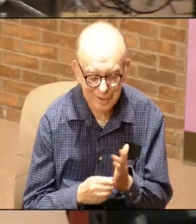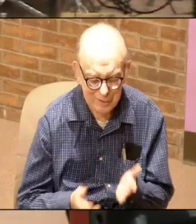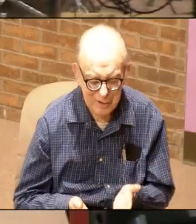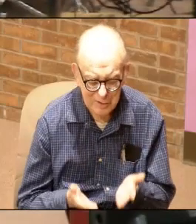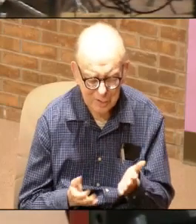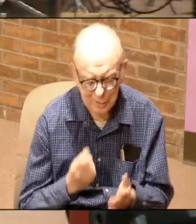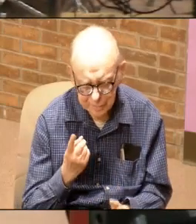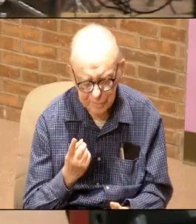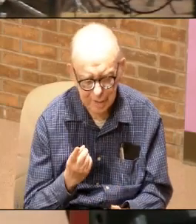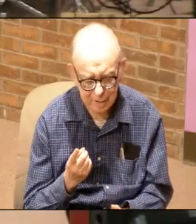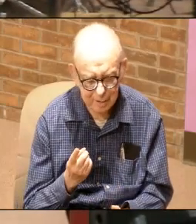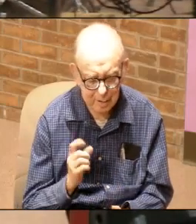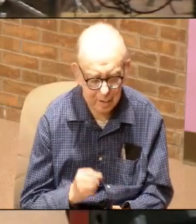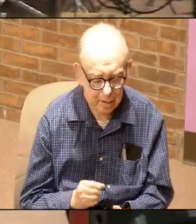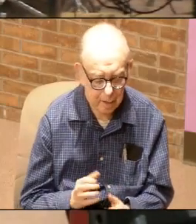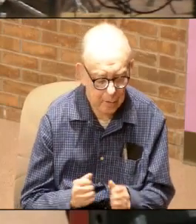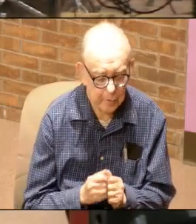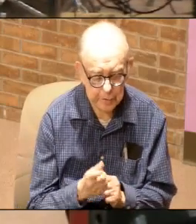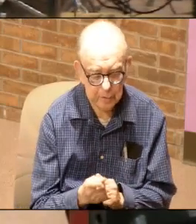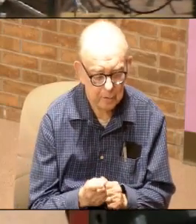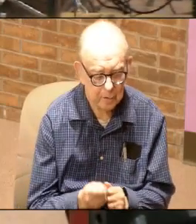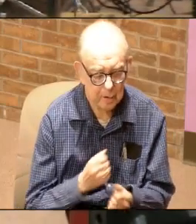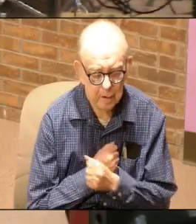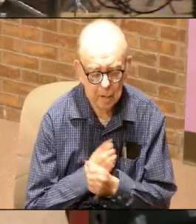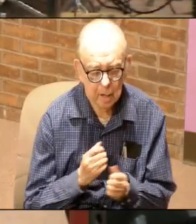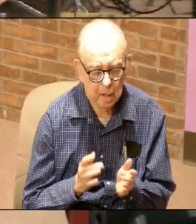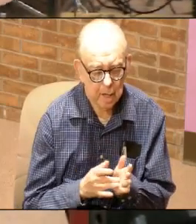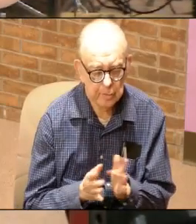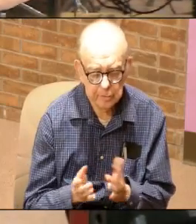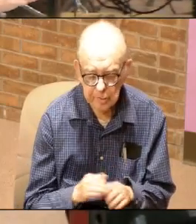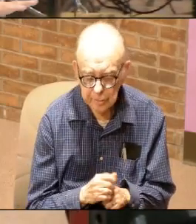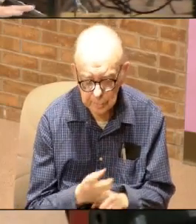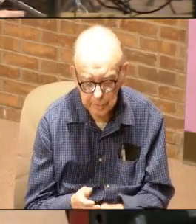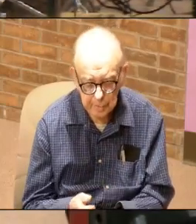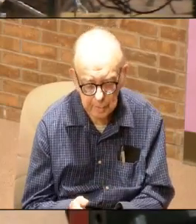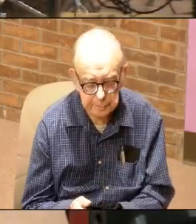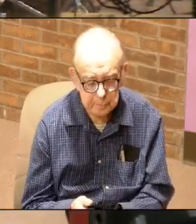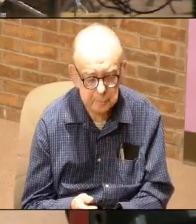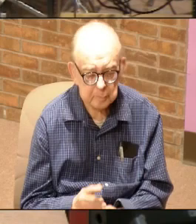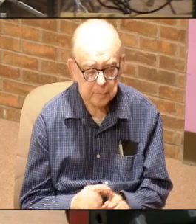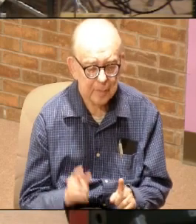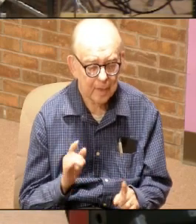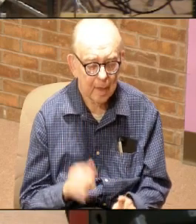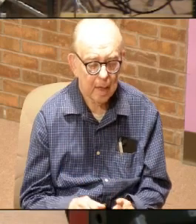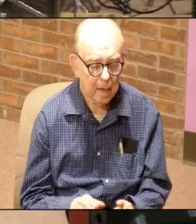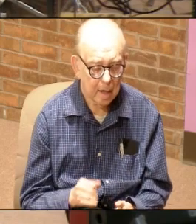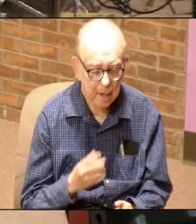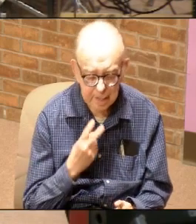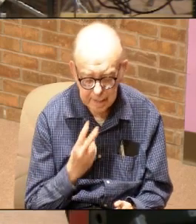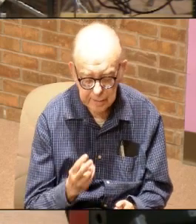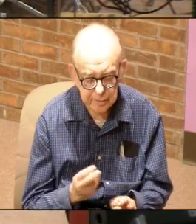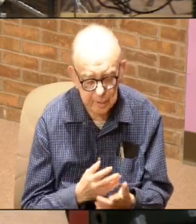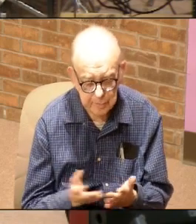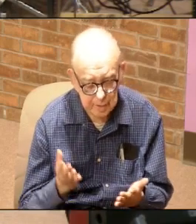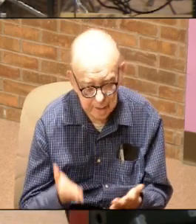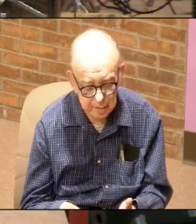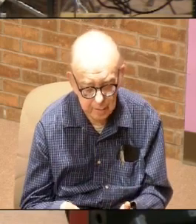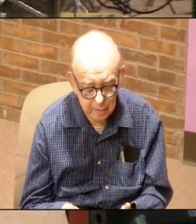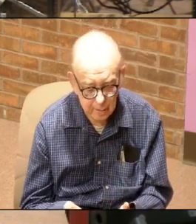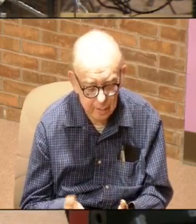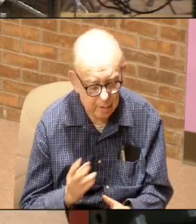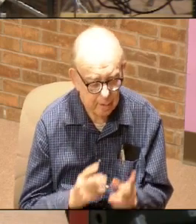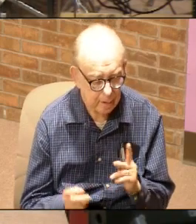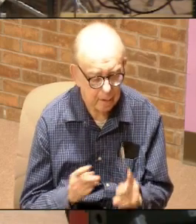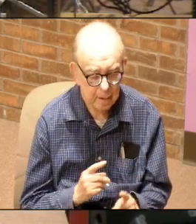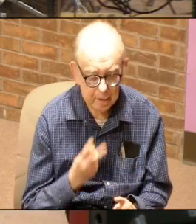to understand I'm in this with you. I know Jesus is in this with me, but I need to see something here. And